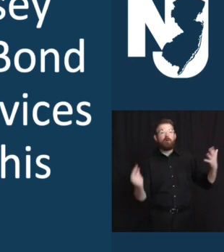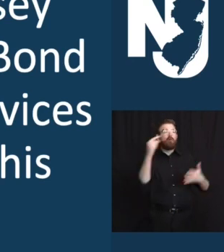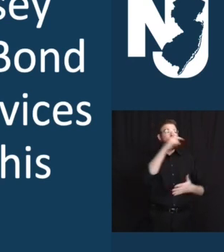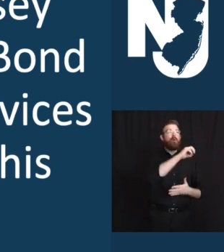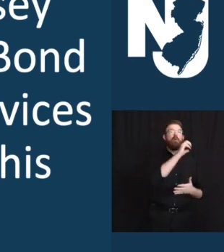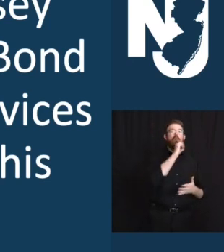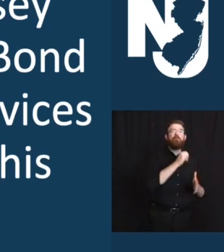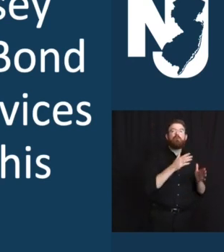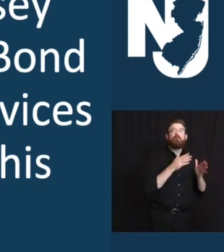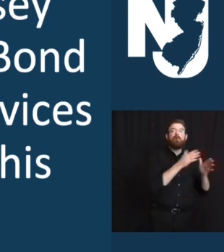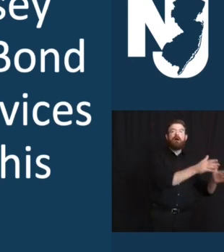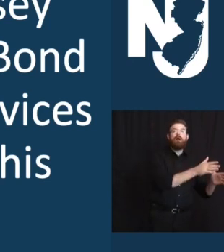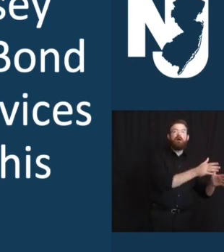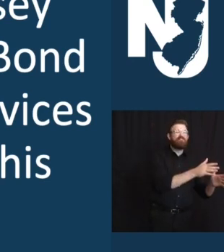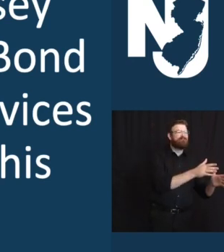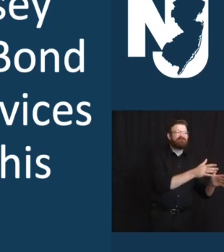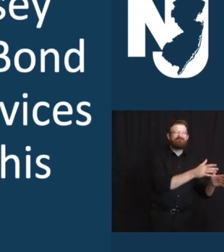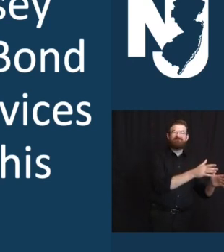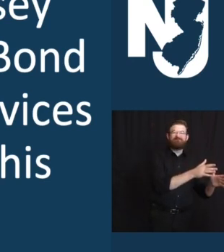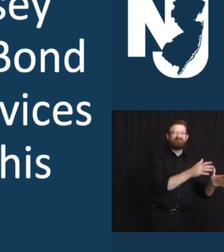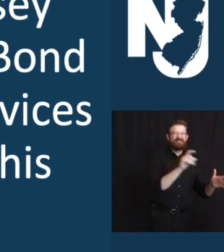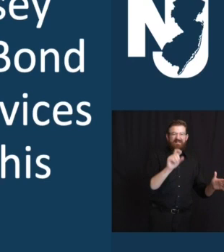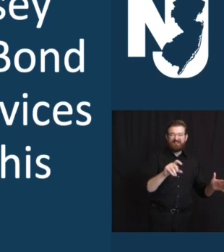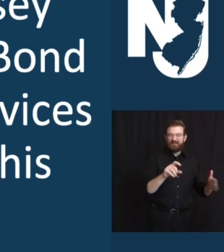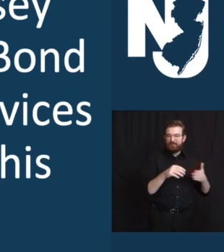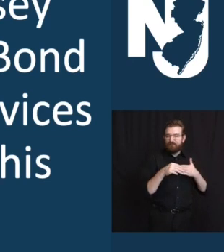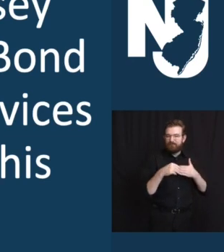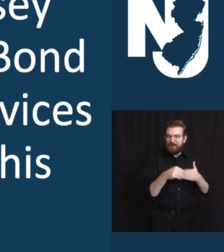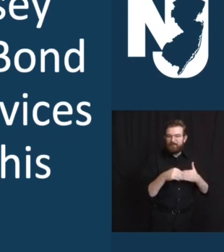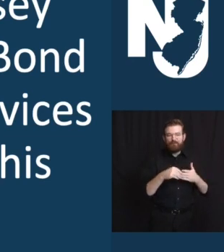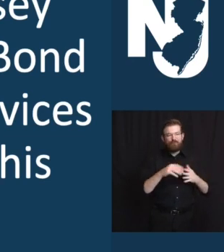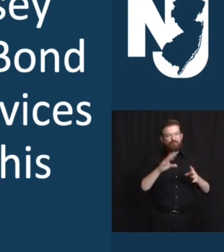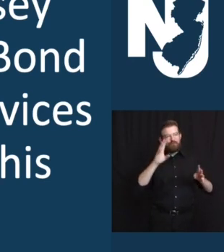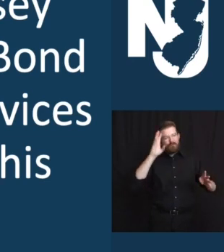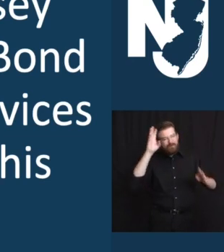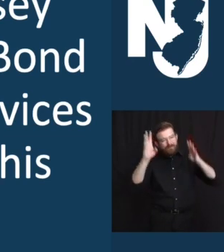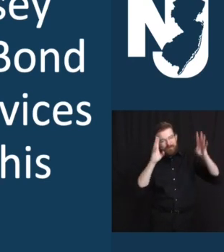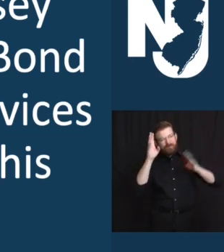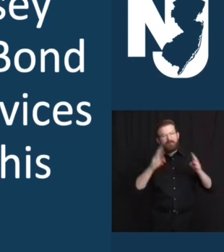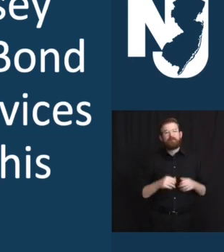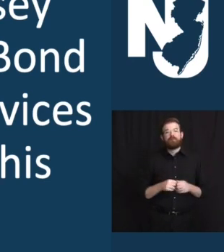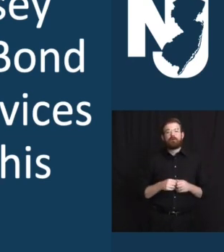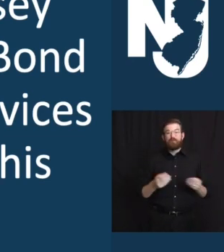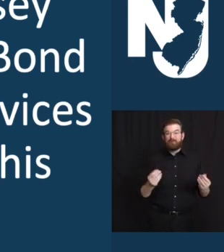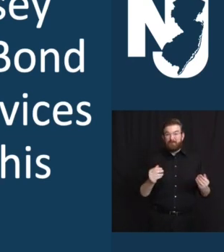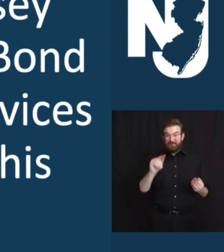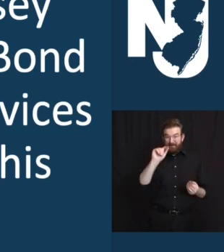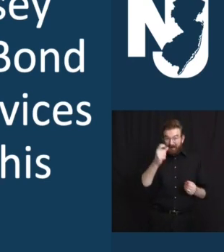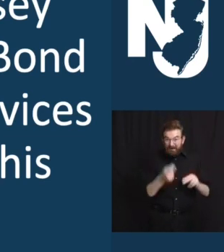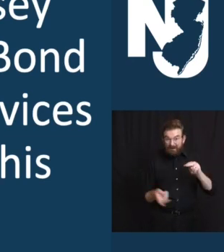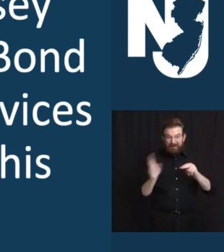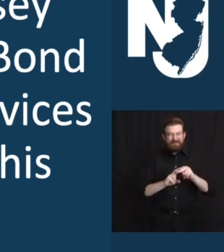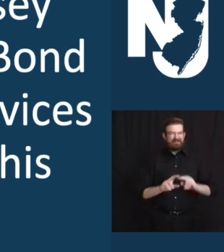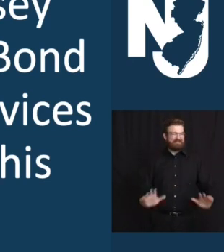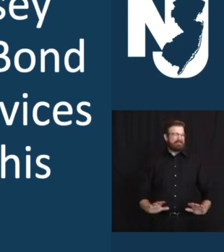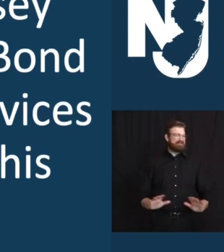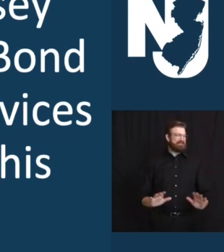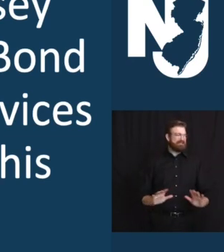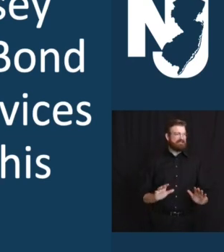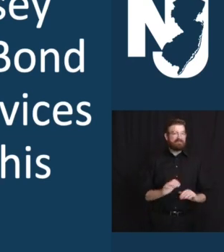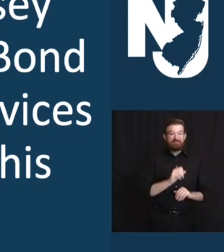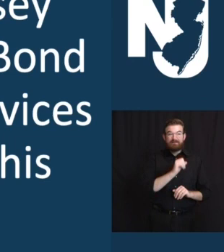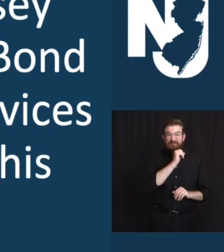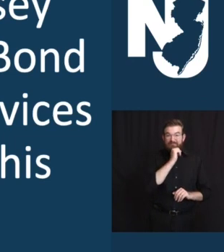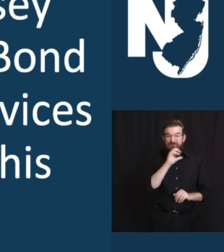and creativity. We need to provide property tax relief for our seniors and middle-class families. We need to fund